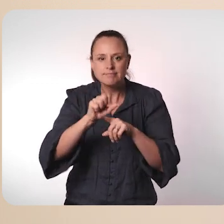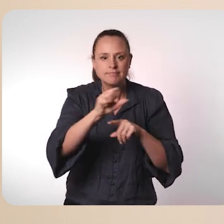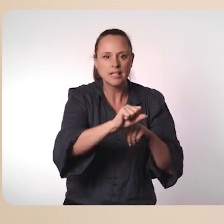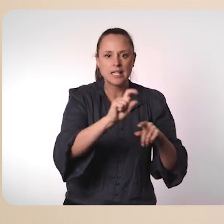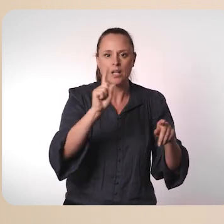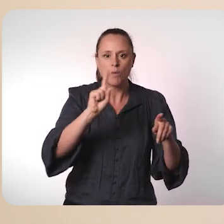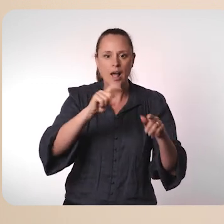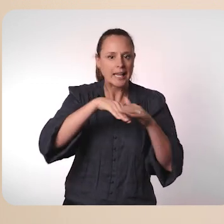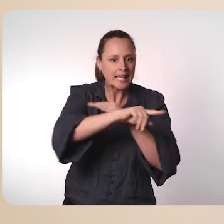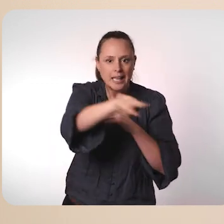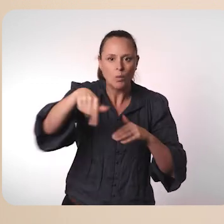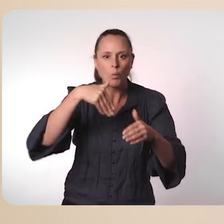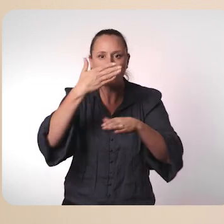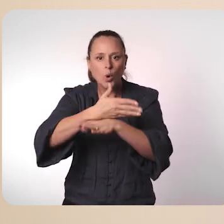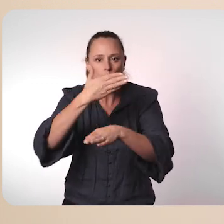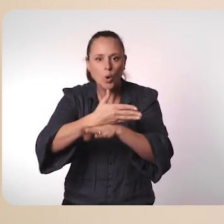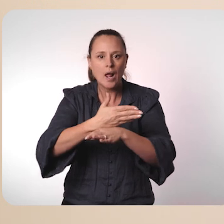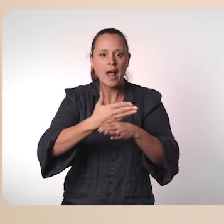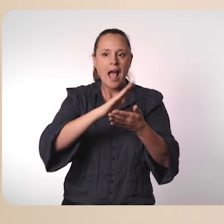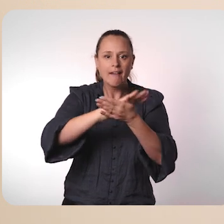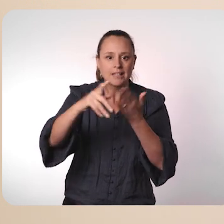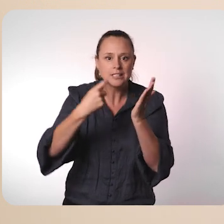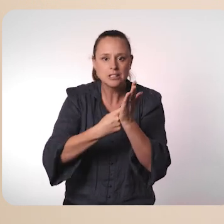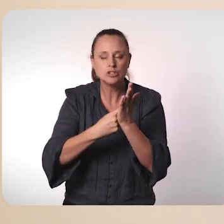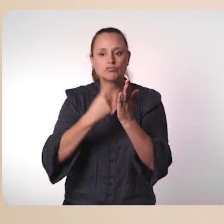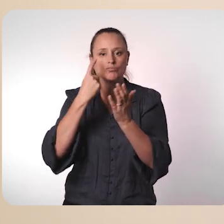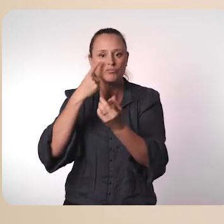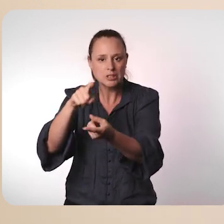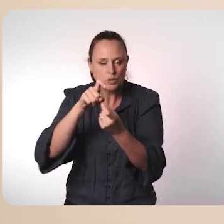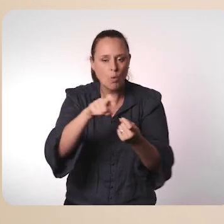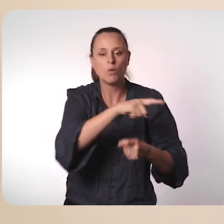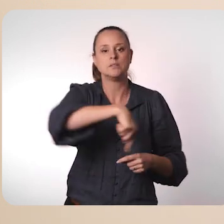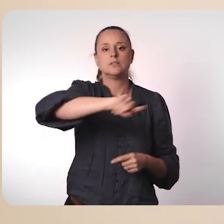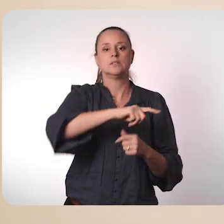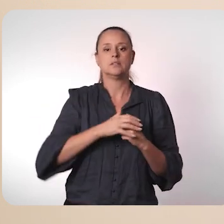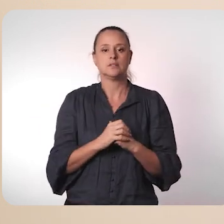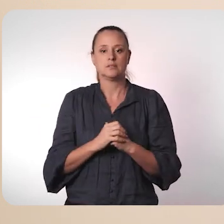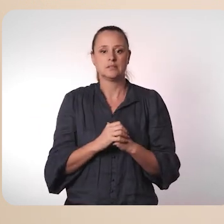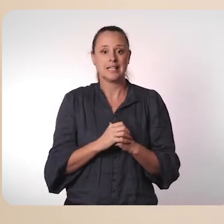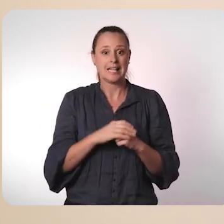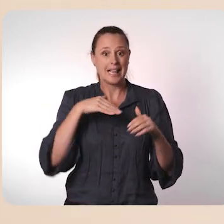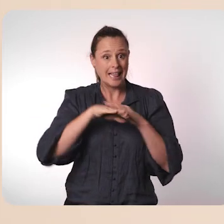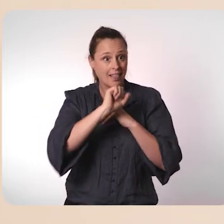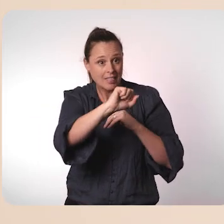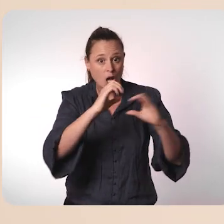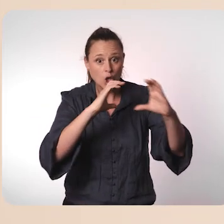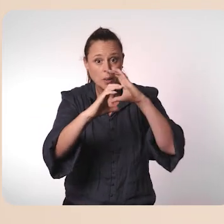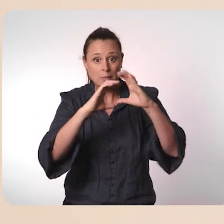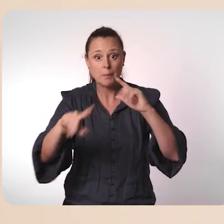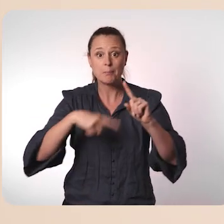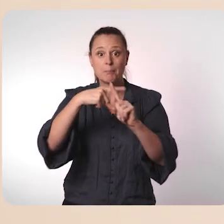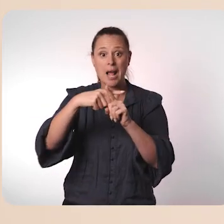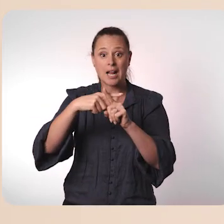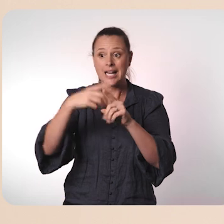within their human resources and recruitment, within their communications and internal and